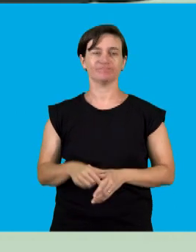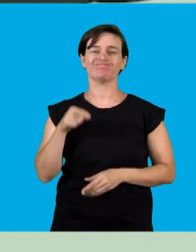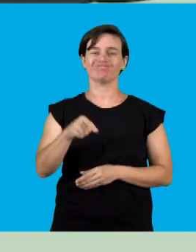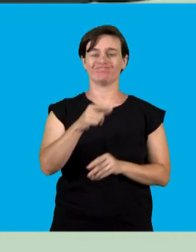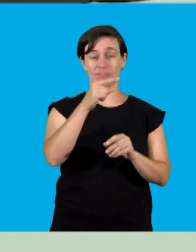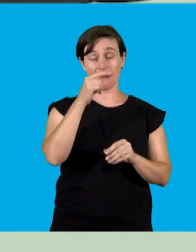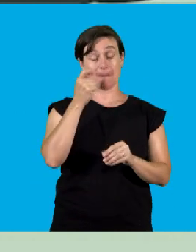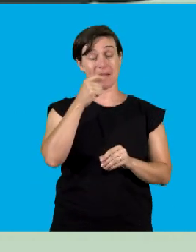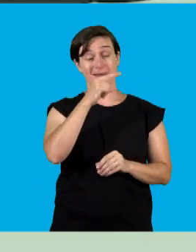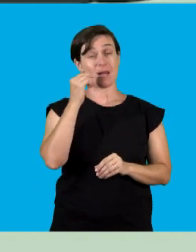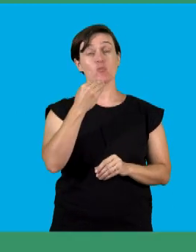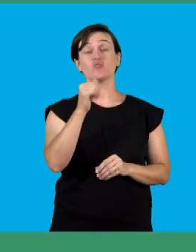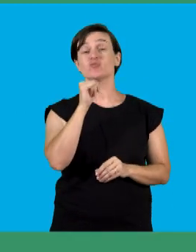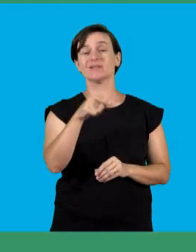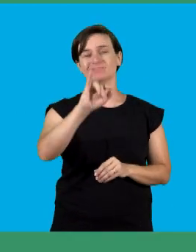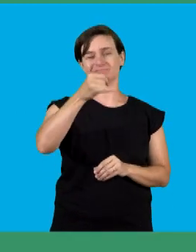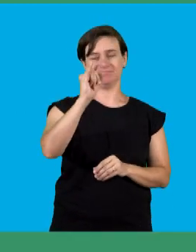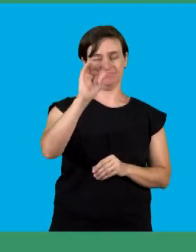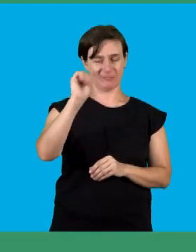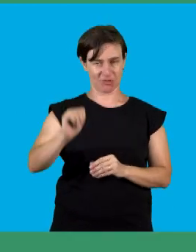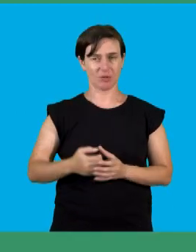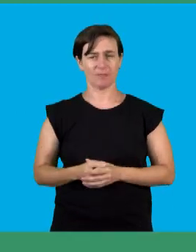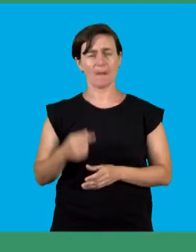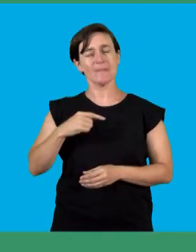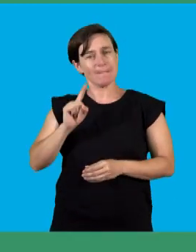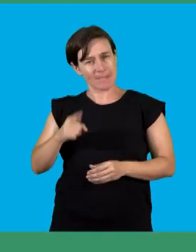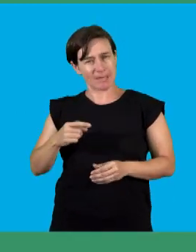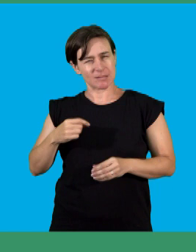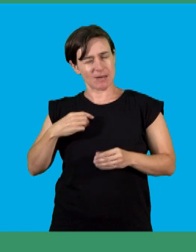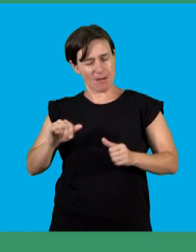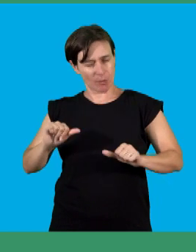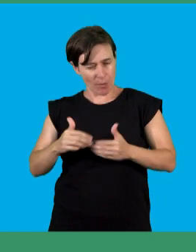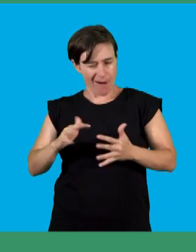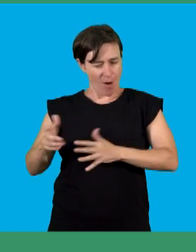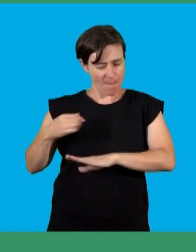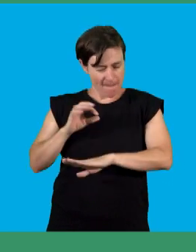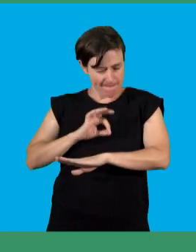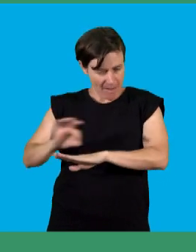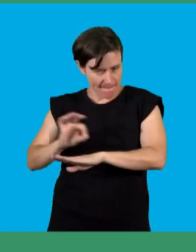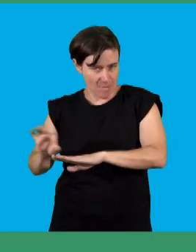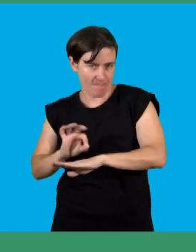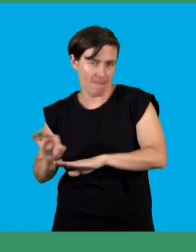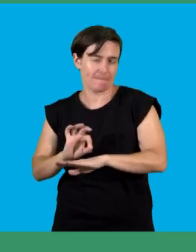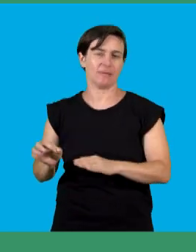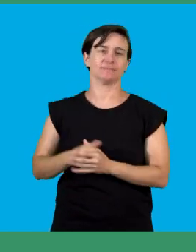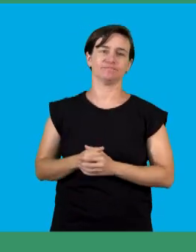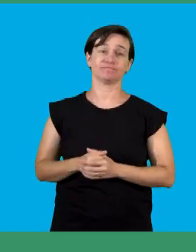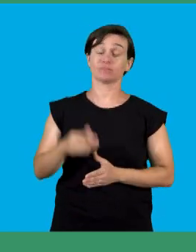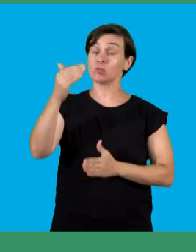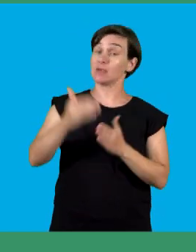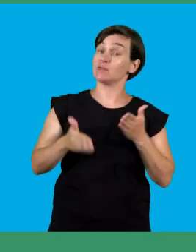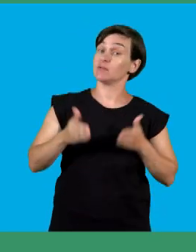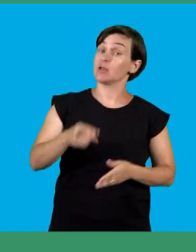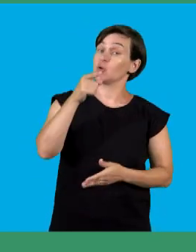about planning. To say, as a person, you need to plan in order for you to basically achieve your objectives. So by the end of